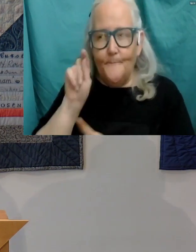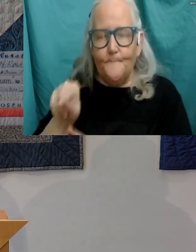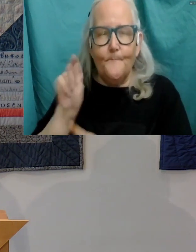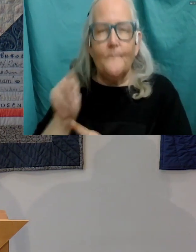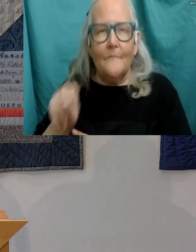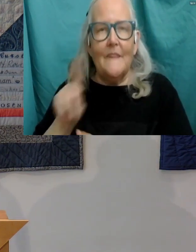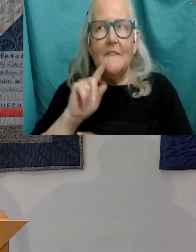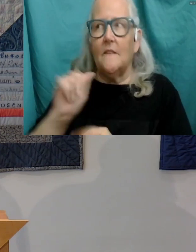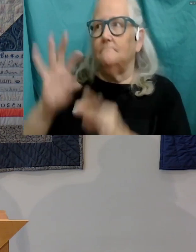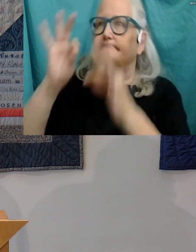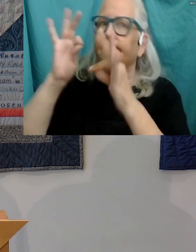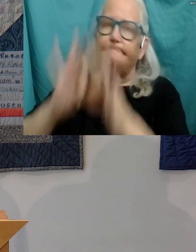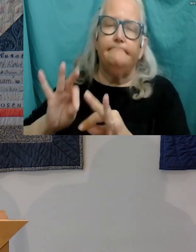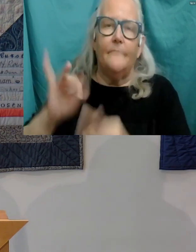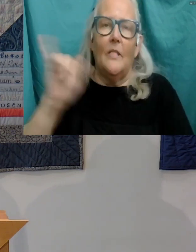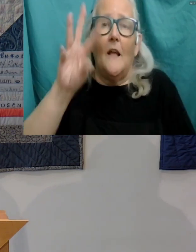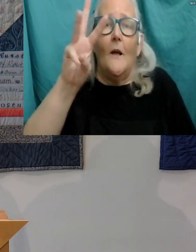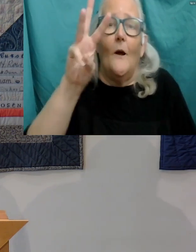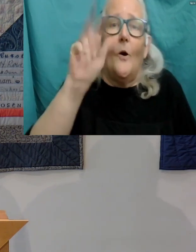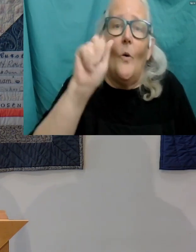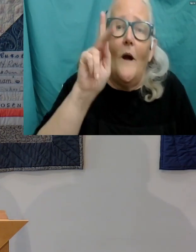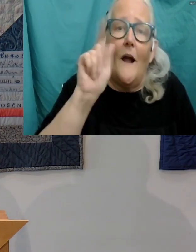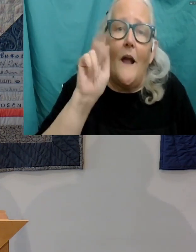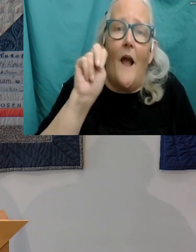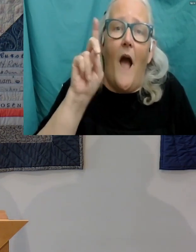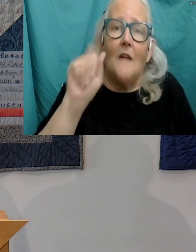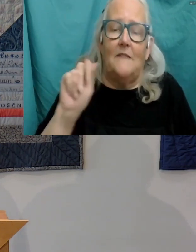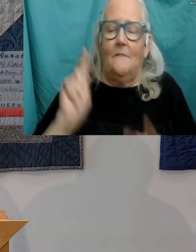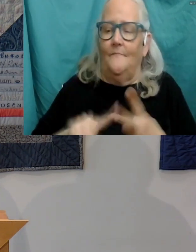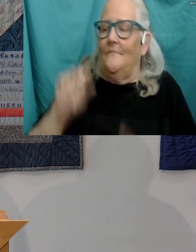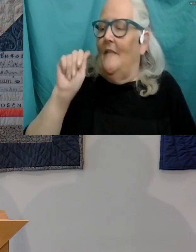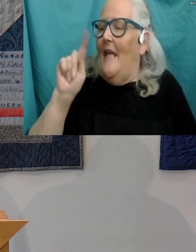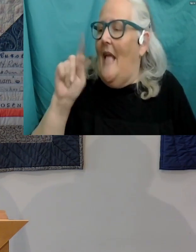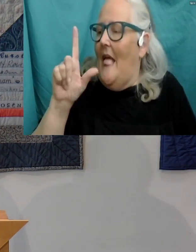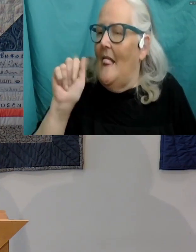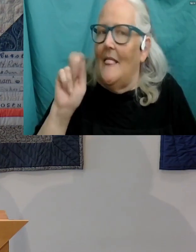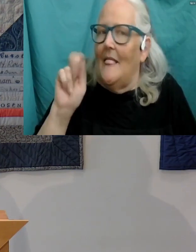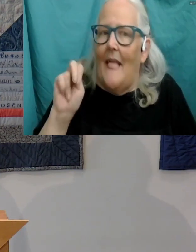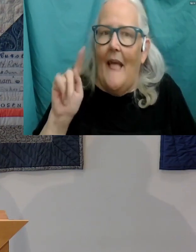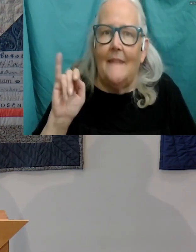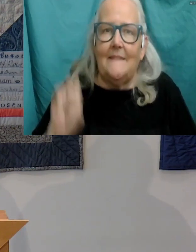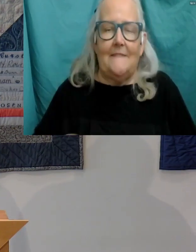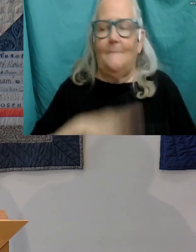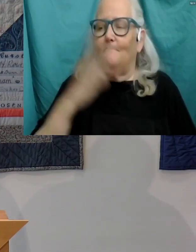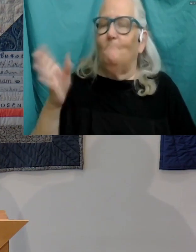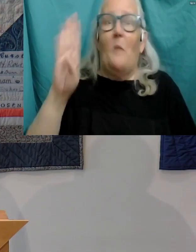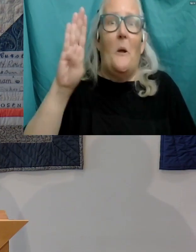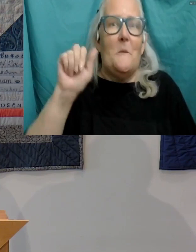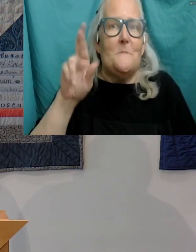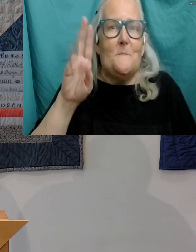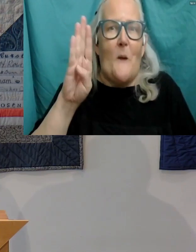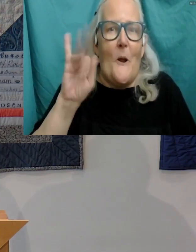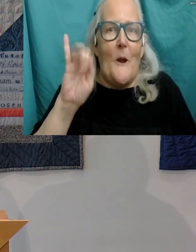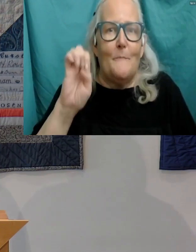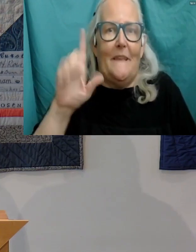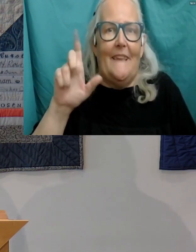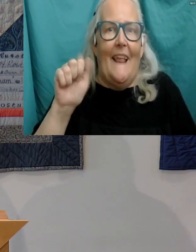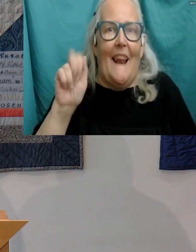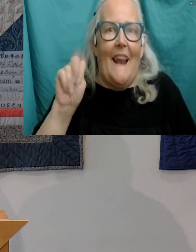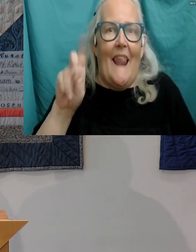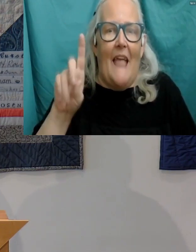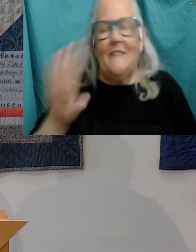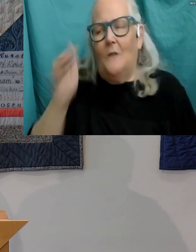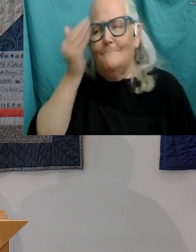Wakanda or Atlantis or Barbie Land. Specifically, it was a pirate utopia popular in the imagination